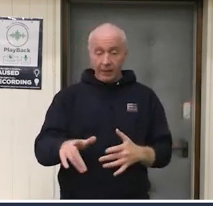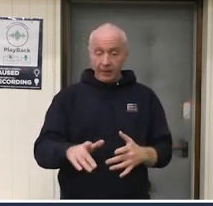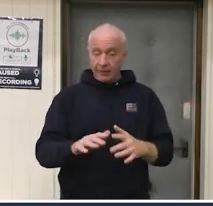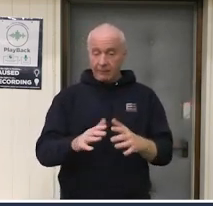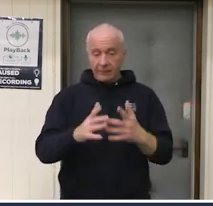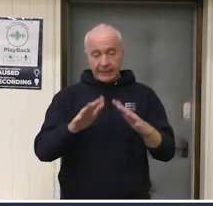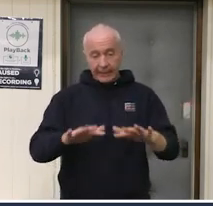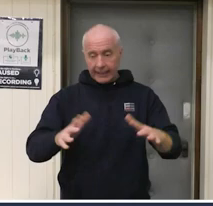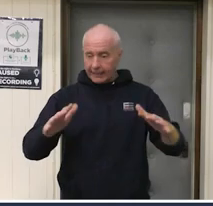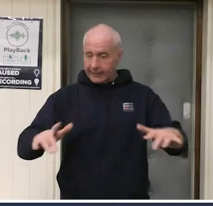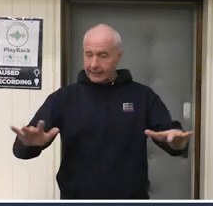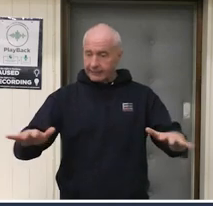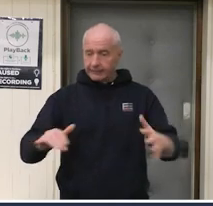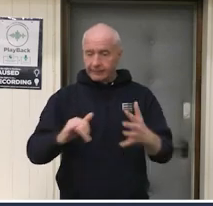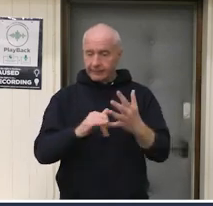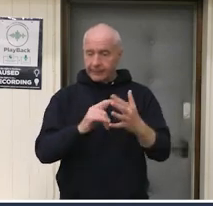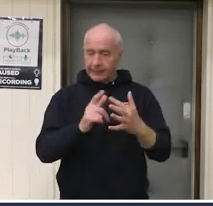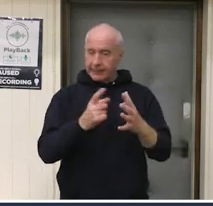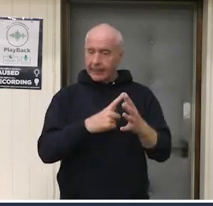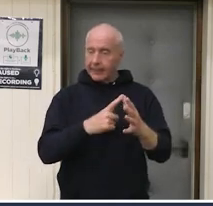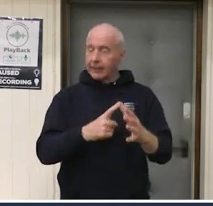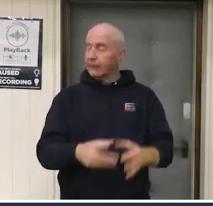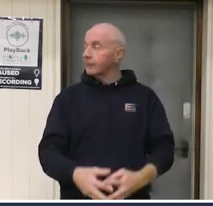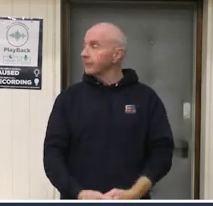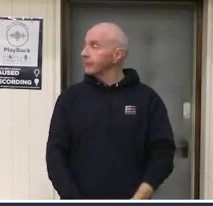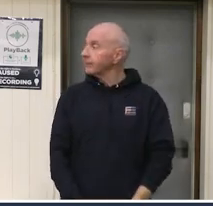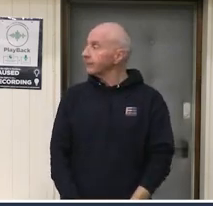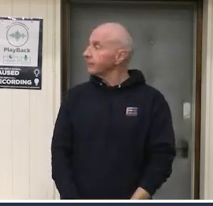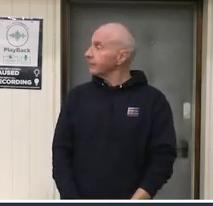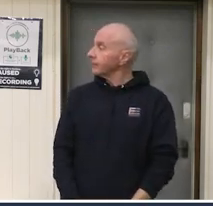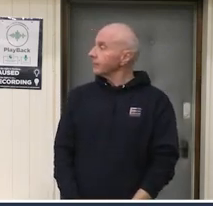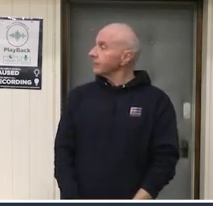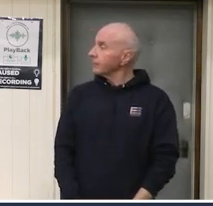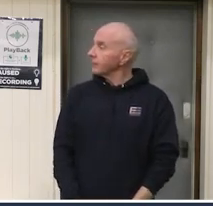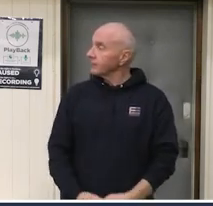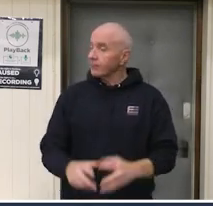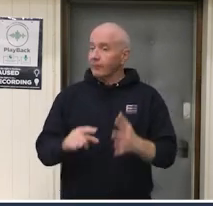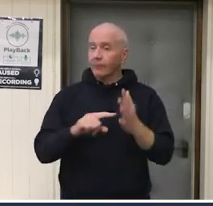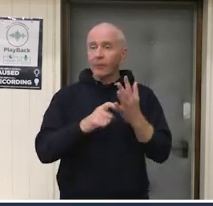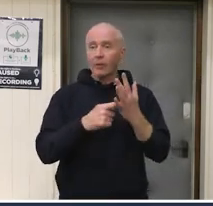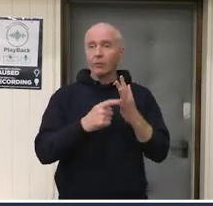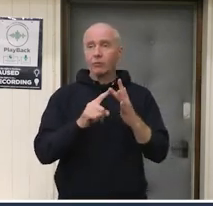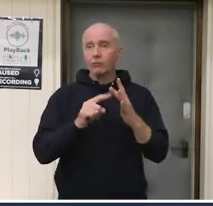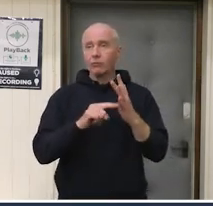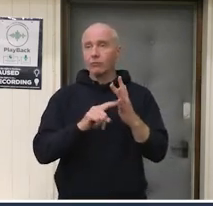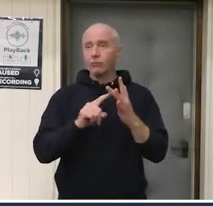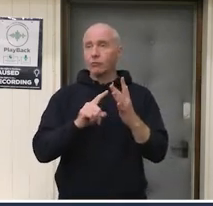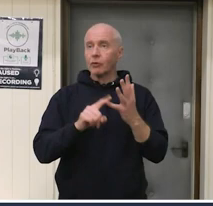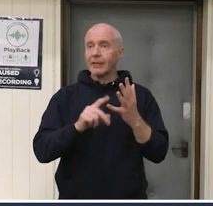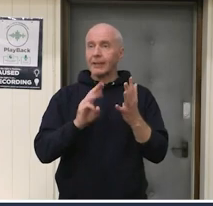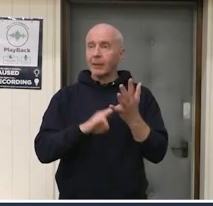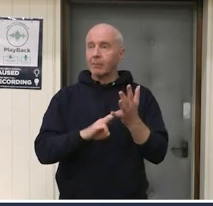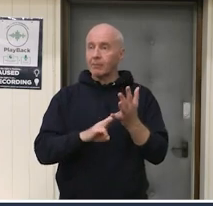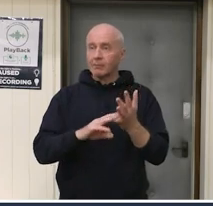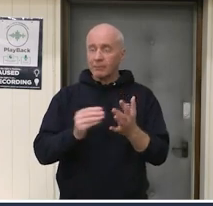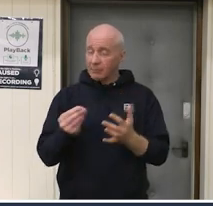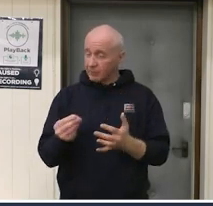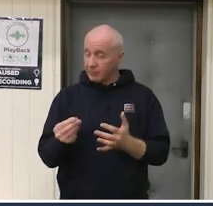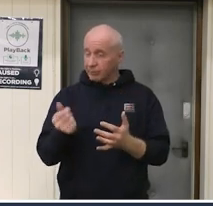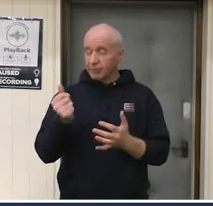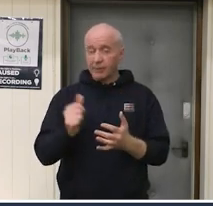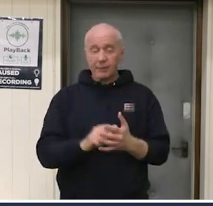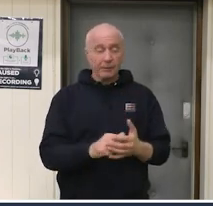in terms of the amount of energy that we need. Our friend tritium, however, not so much. For every 10 to